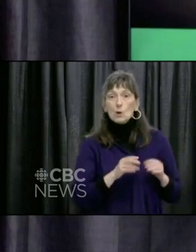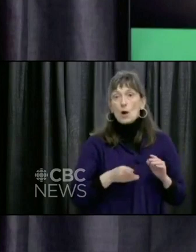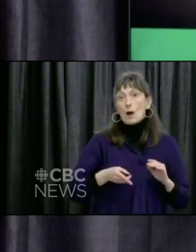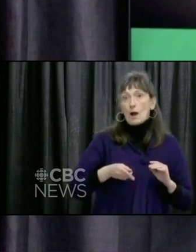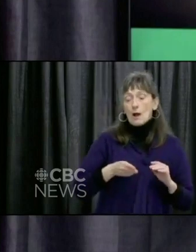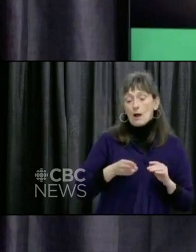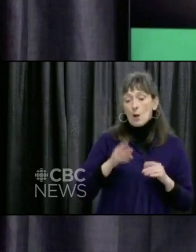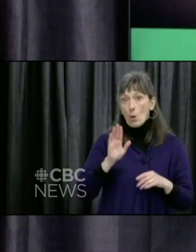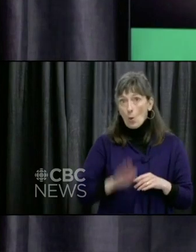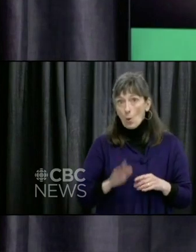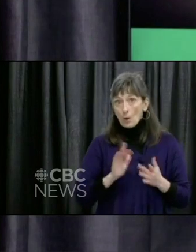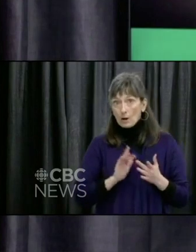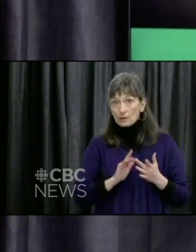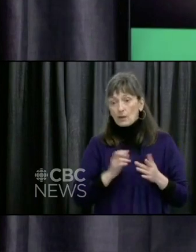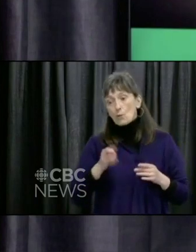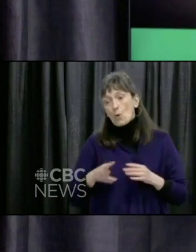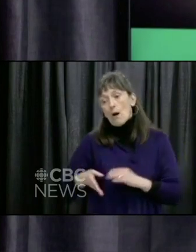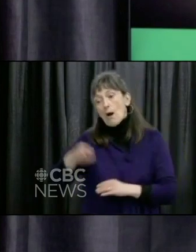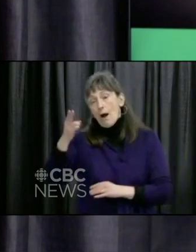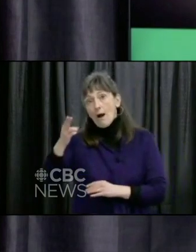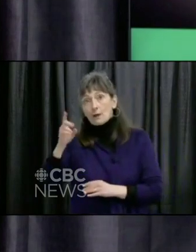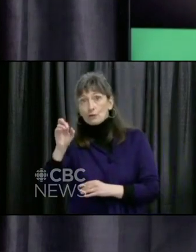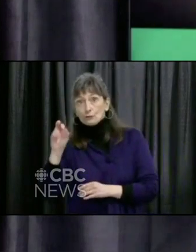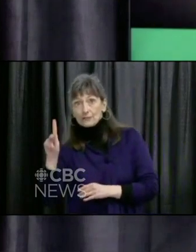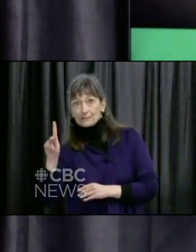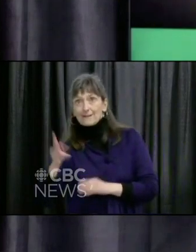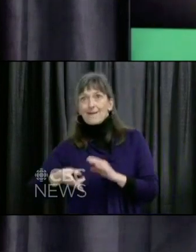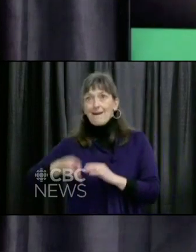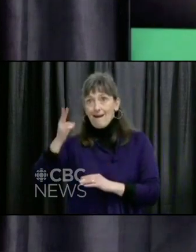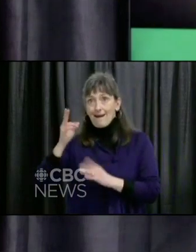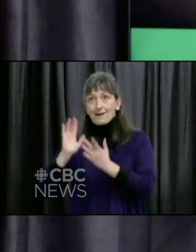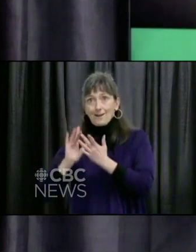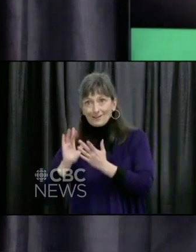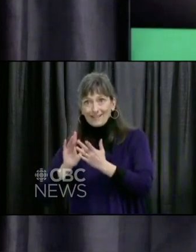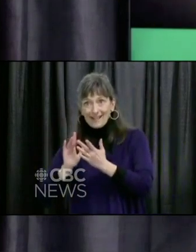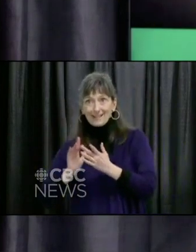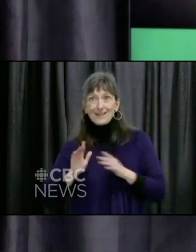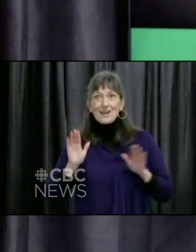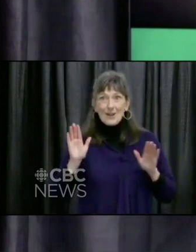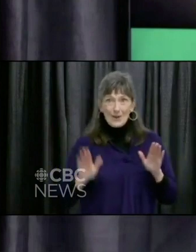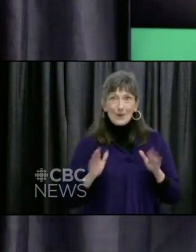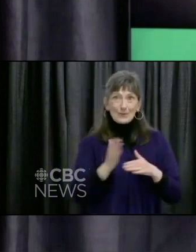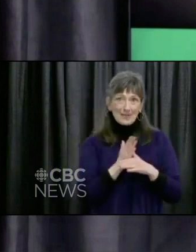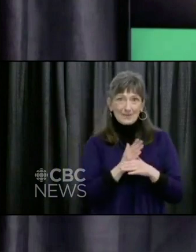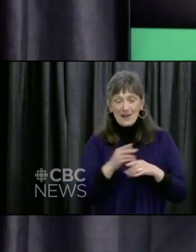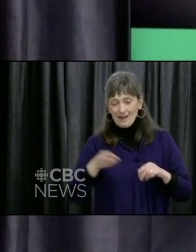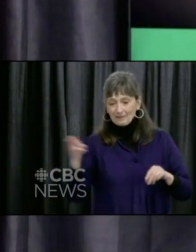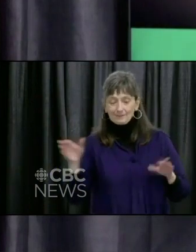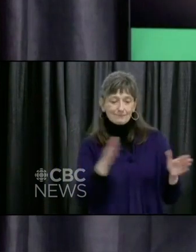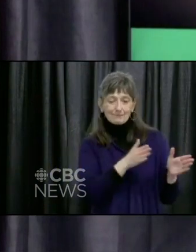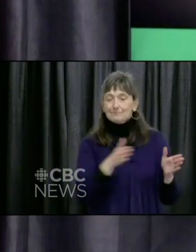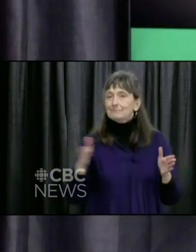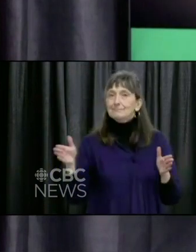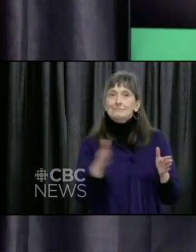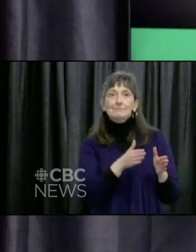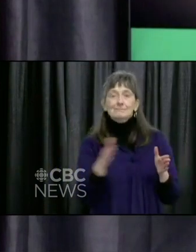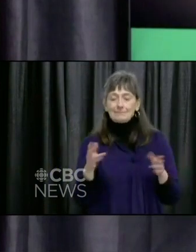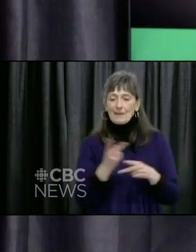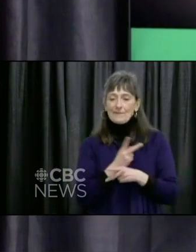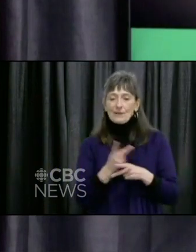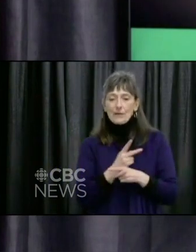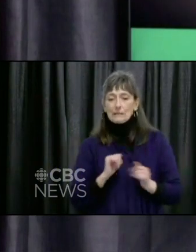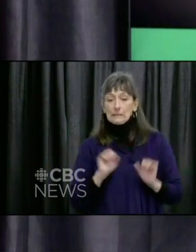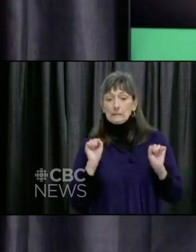low risk in terms of the number of individuals there, or physical distancing. And then you look at your risk level in terms of how well you